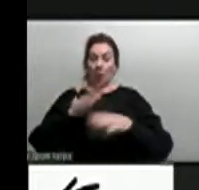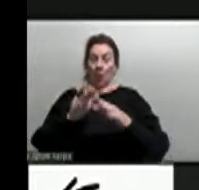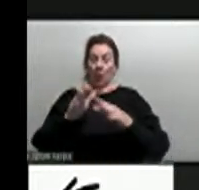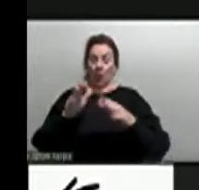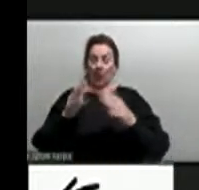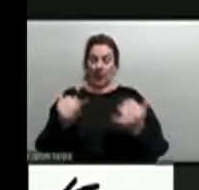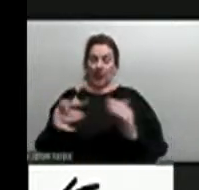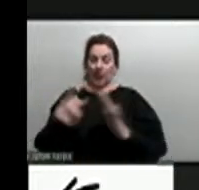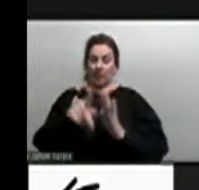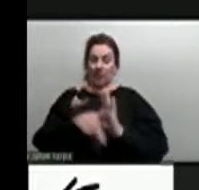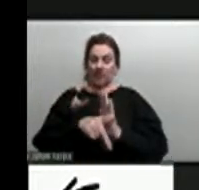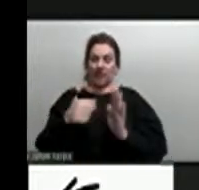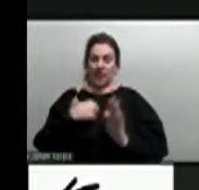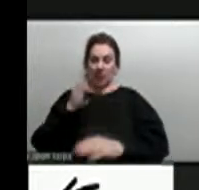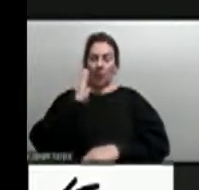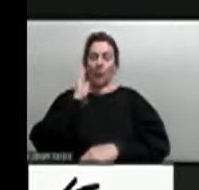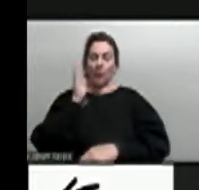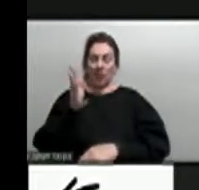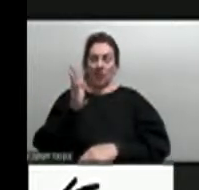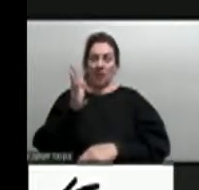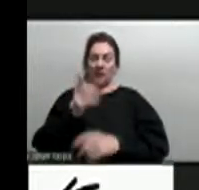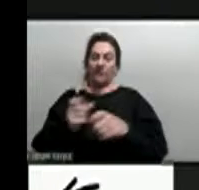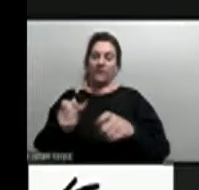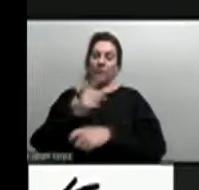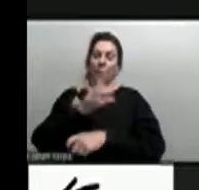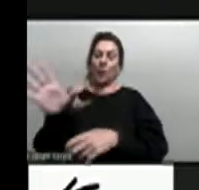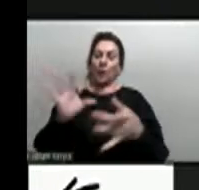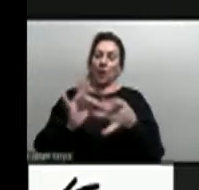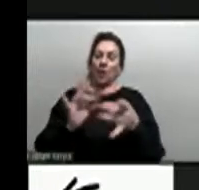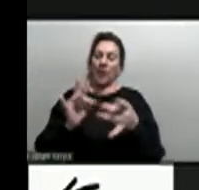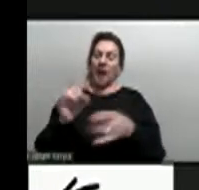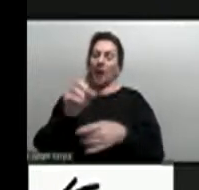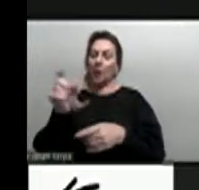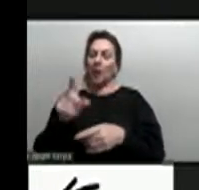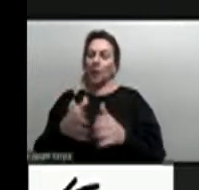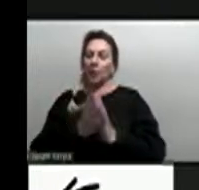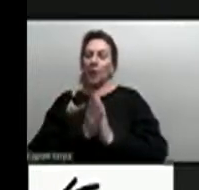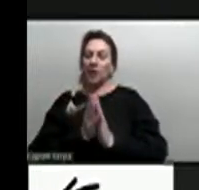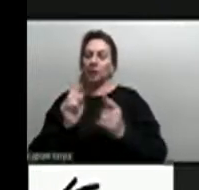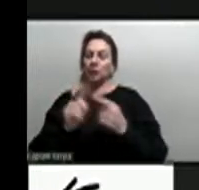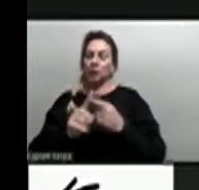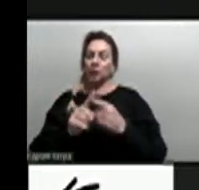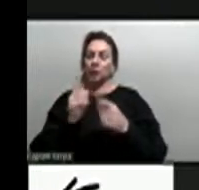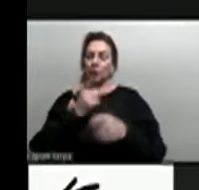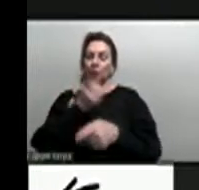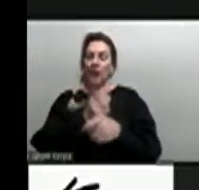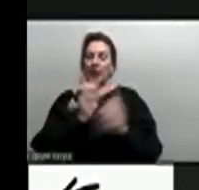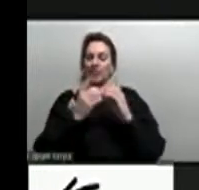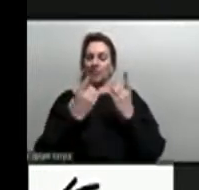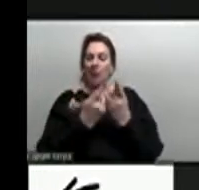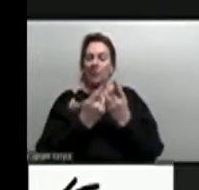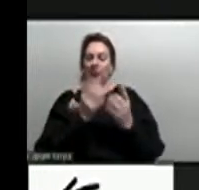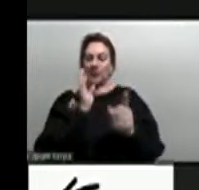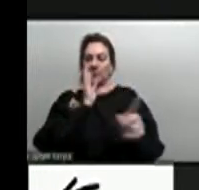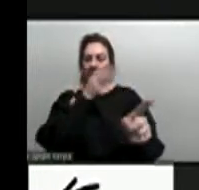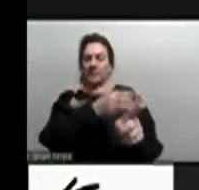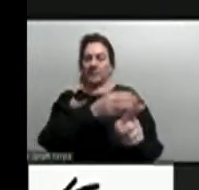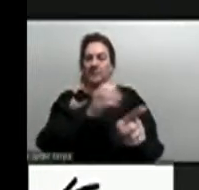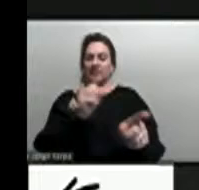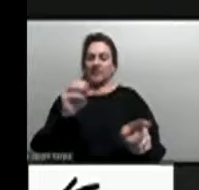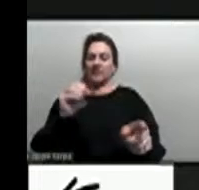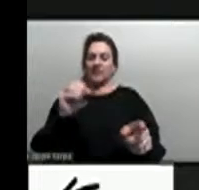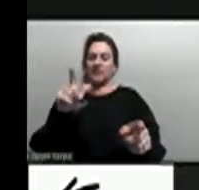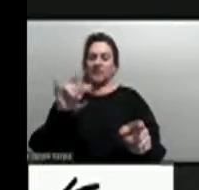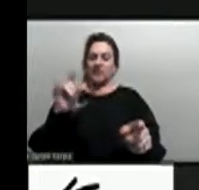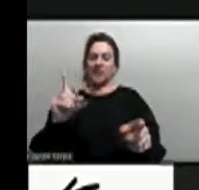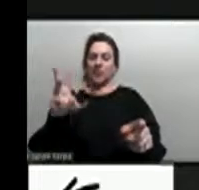policy, we're going to forward your comments and requests to the proper county department, solid waste, so that they could provide a